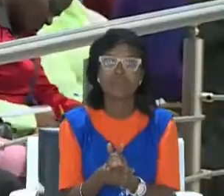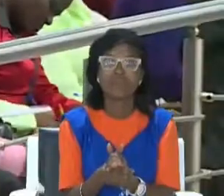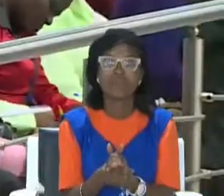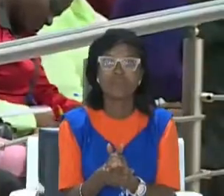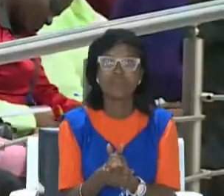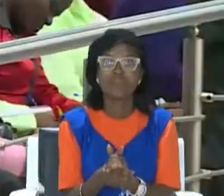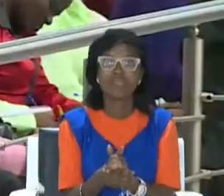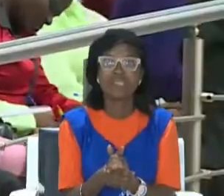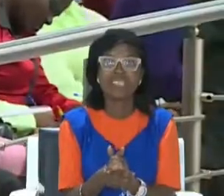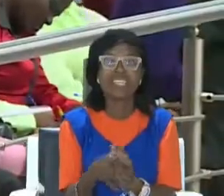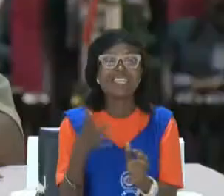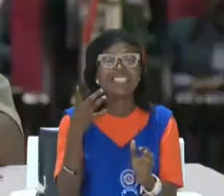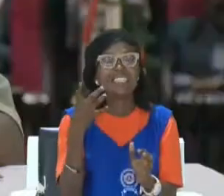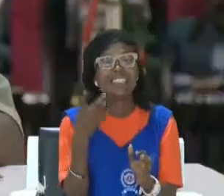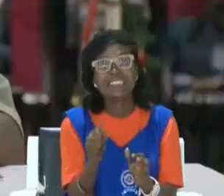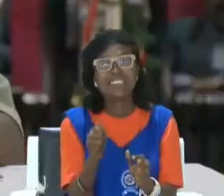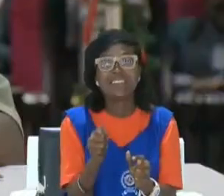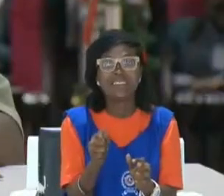The sisters of